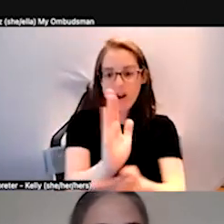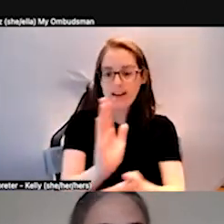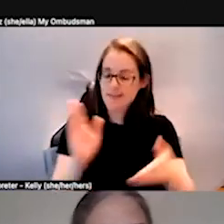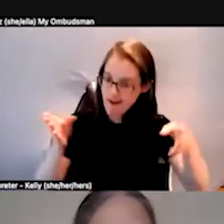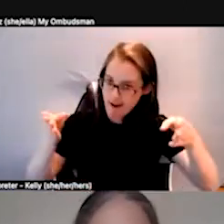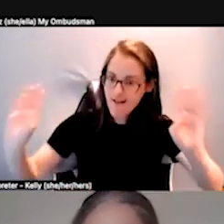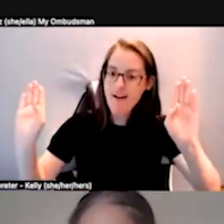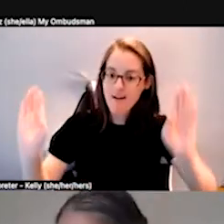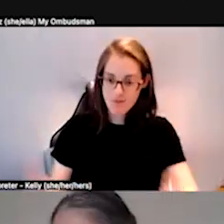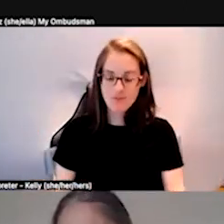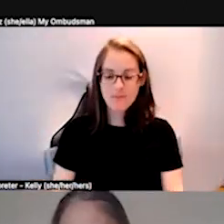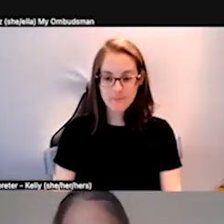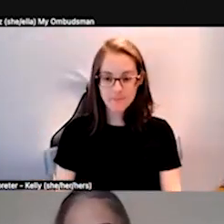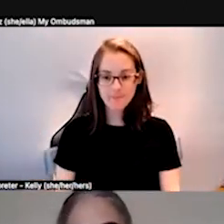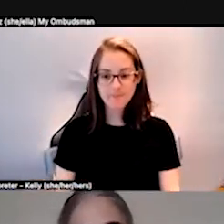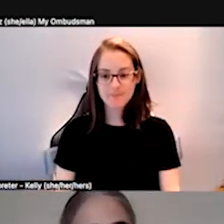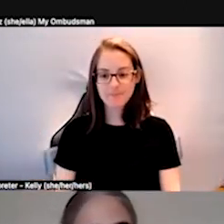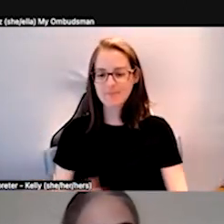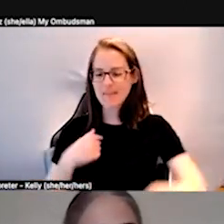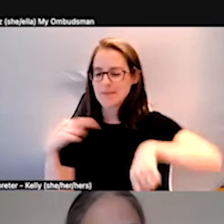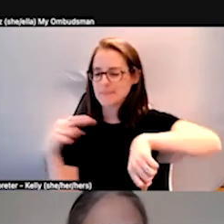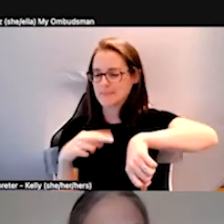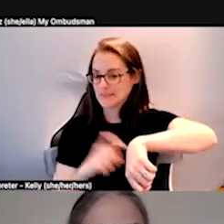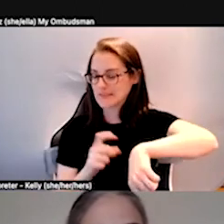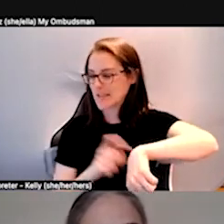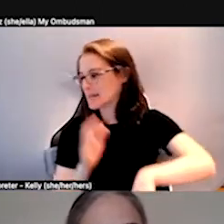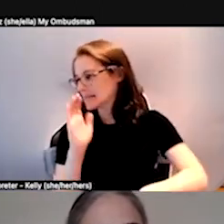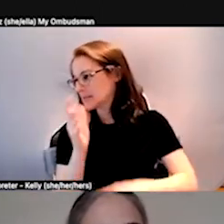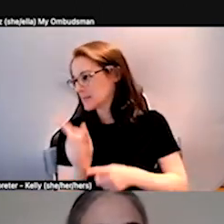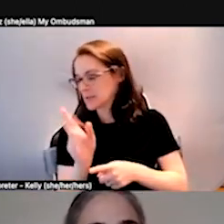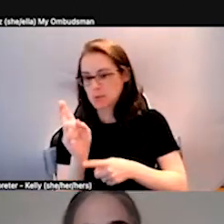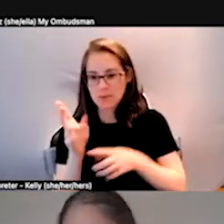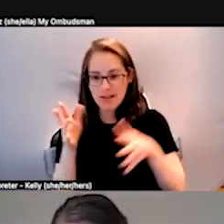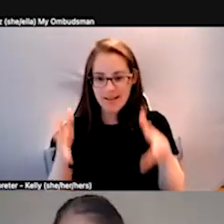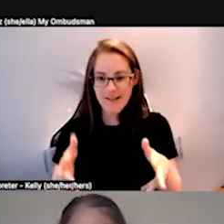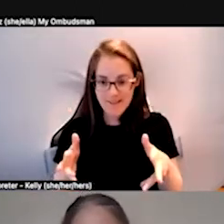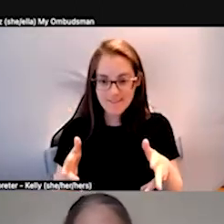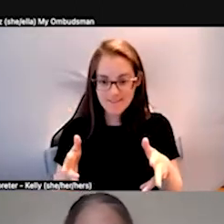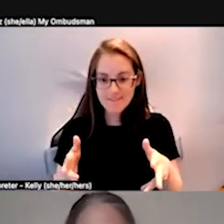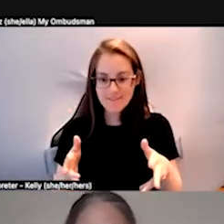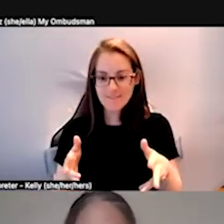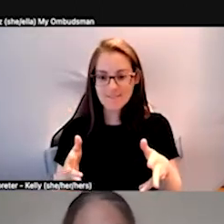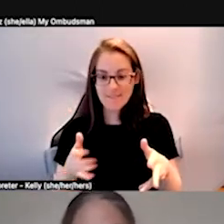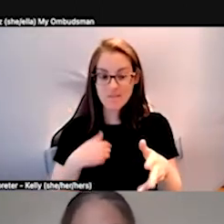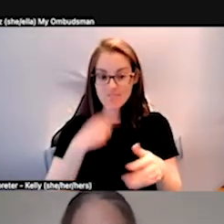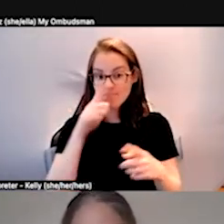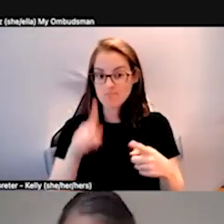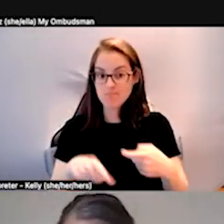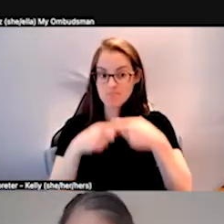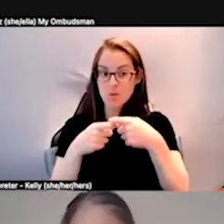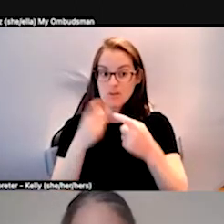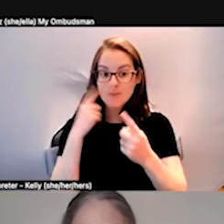So I'm glancing at the time. It looks like we have like 1 or 2 minutes more. I'm happy to pause